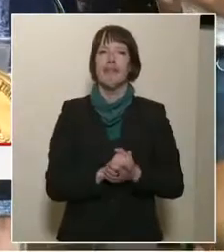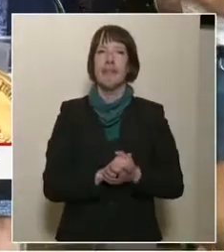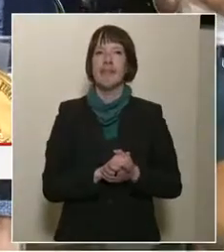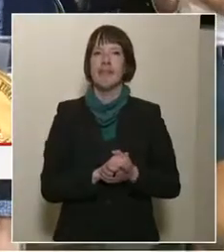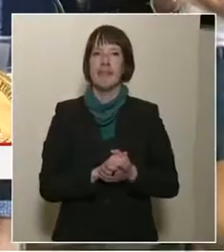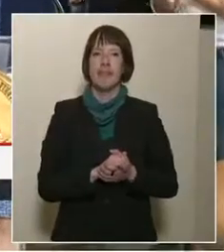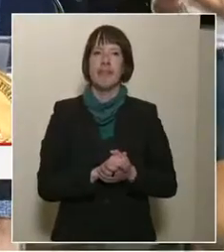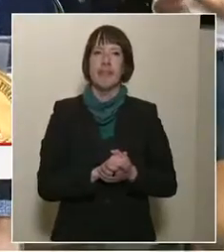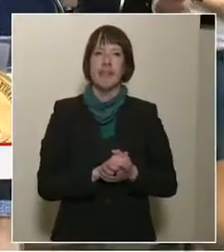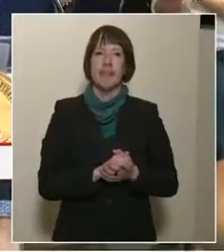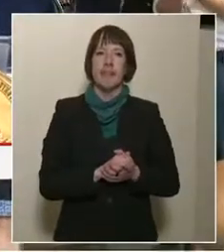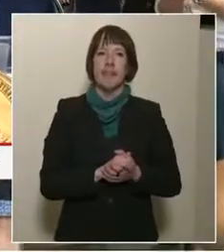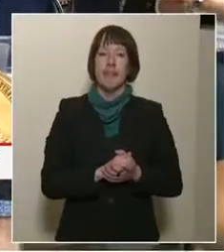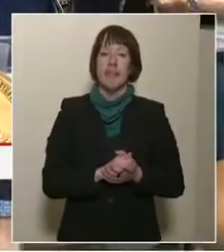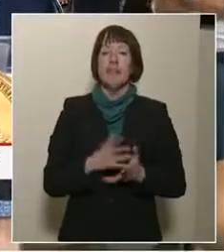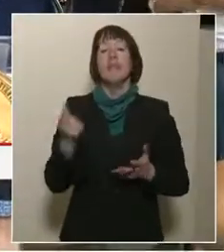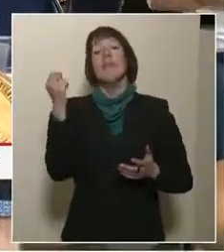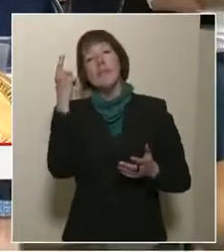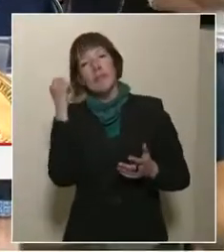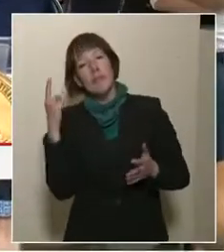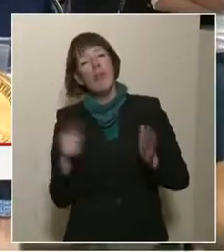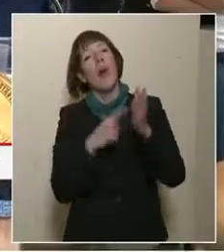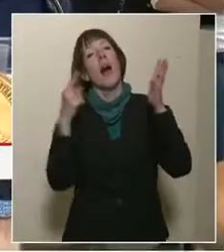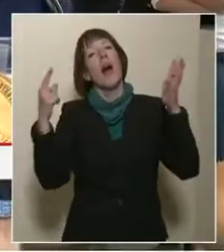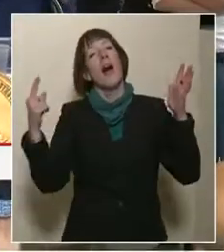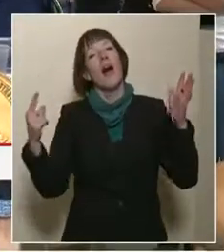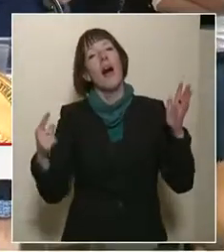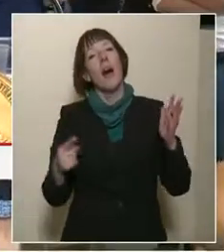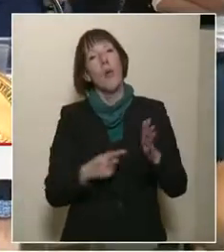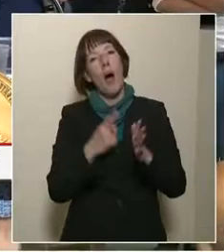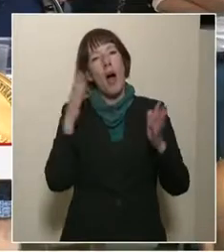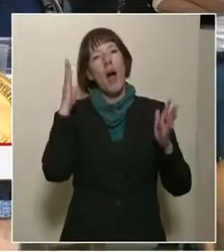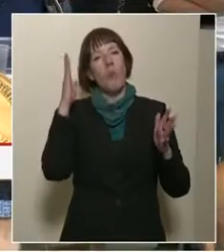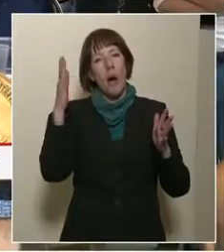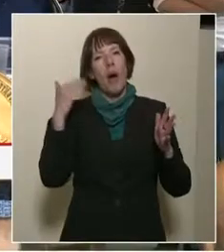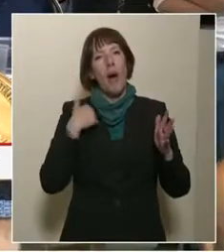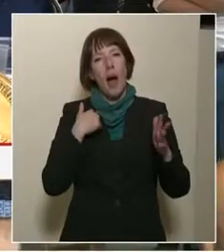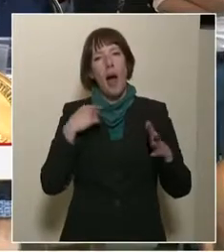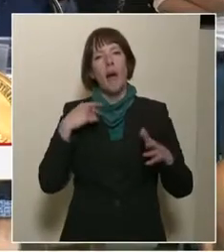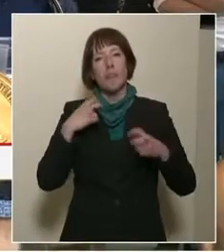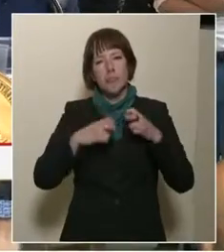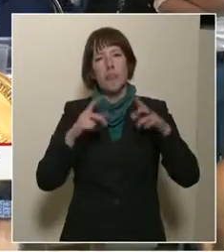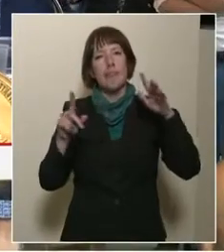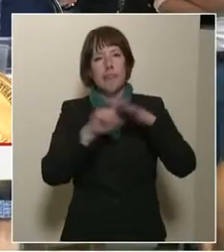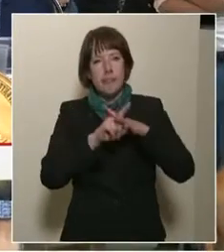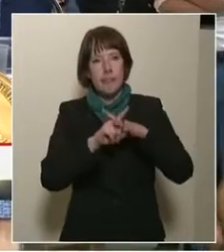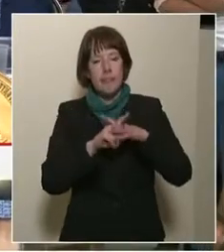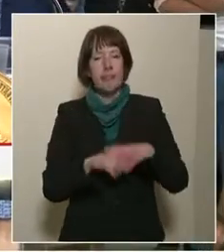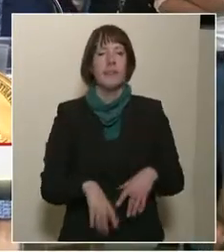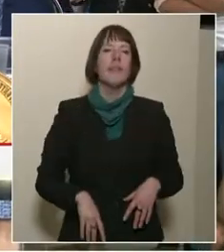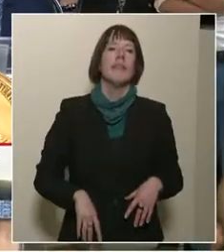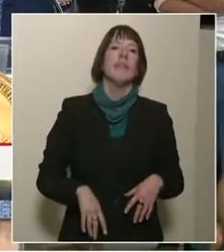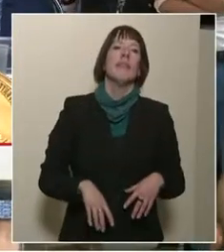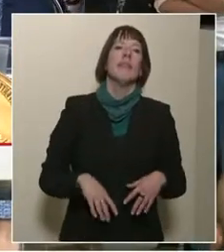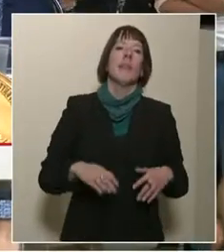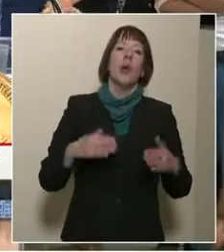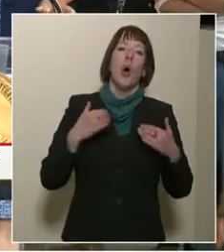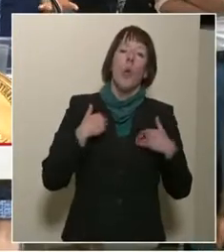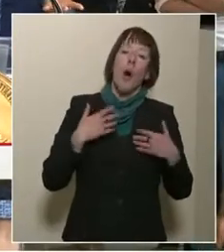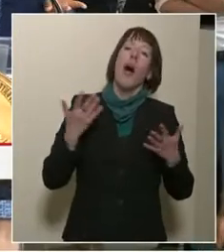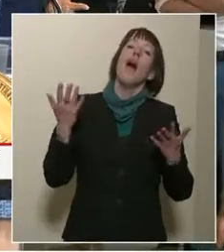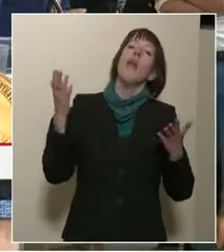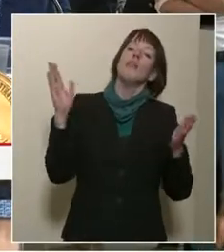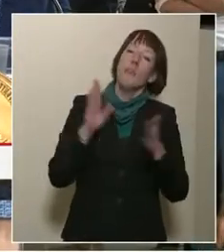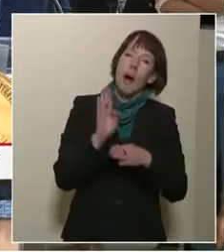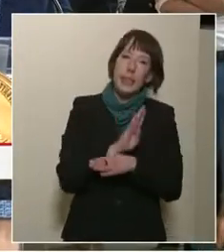And now, every now and then, there's a hiccup, right? Now we got our small businesses, and we got some SBEs in